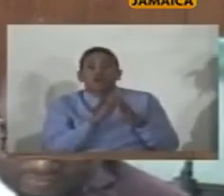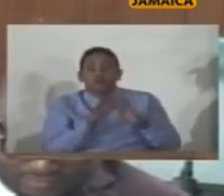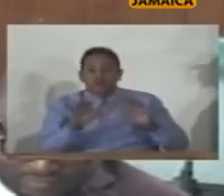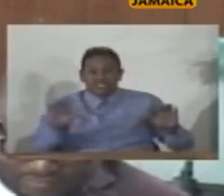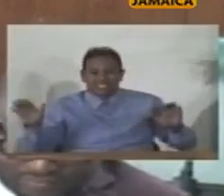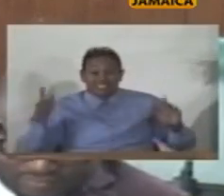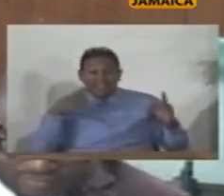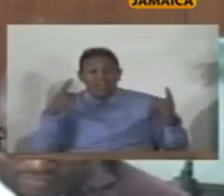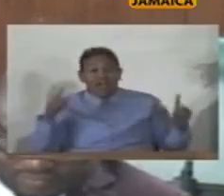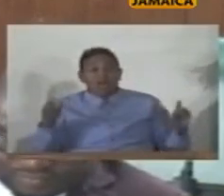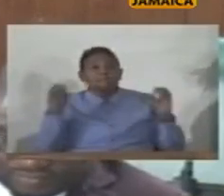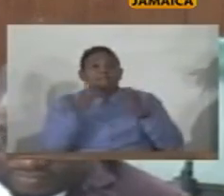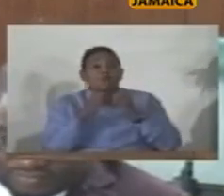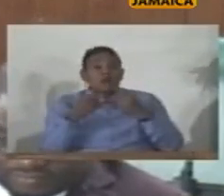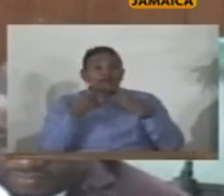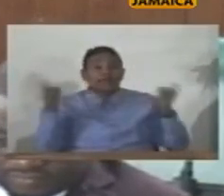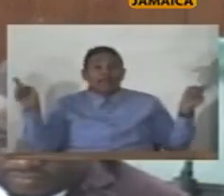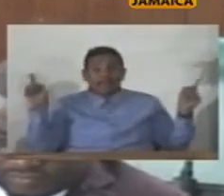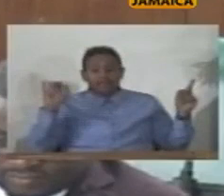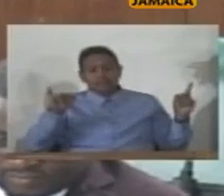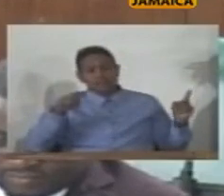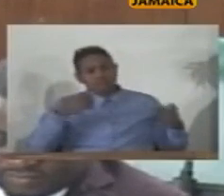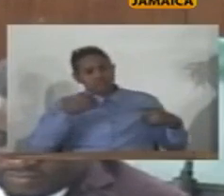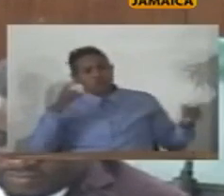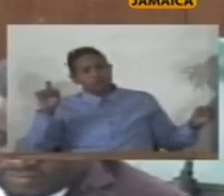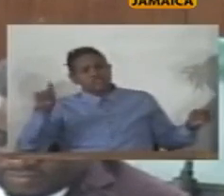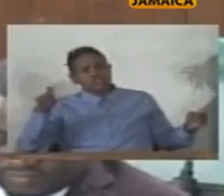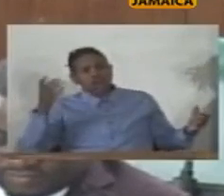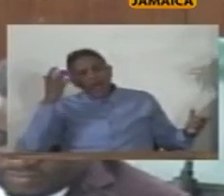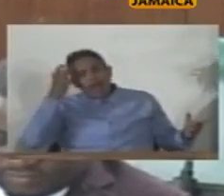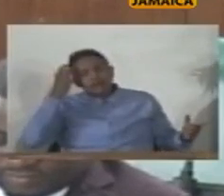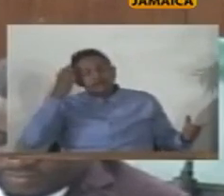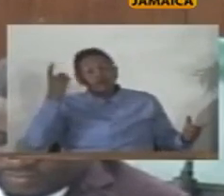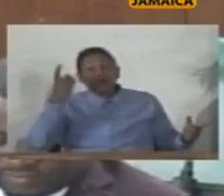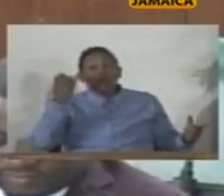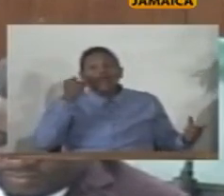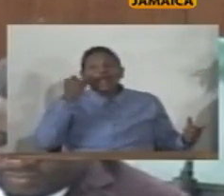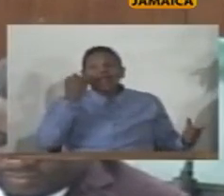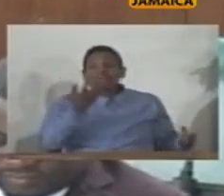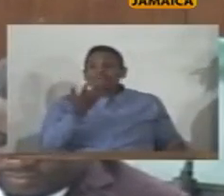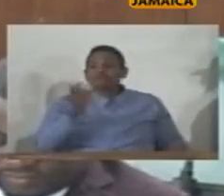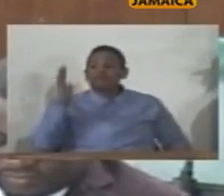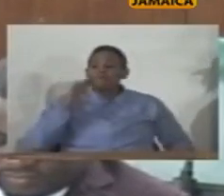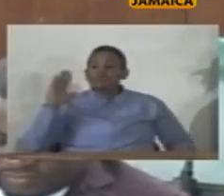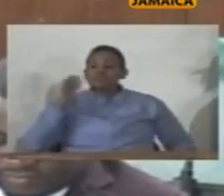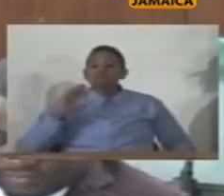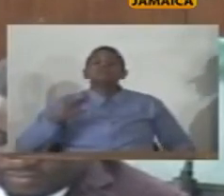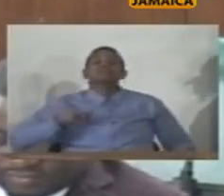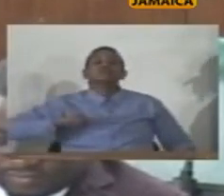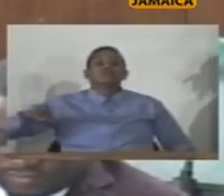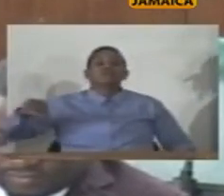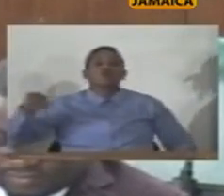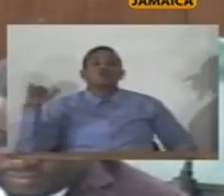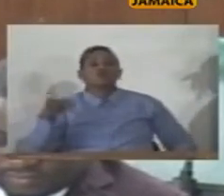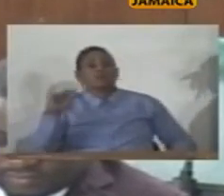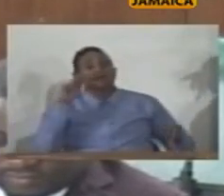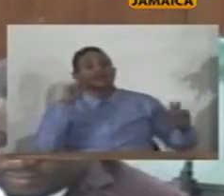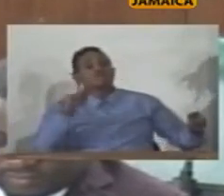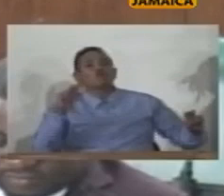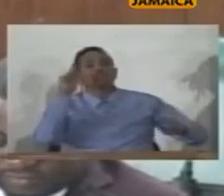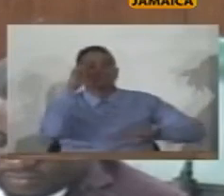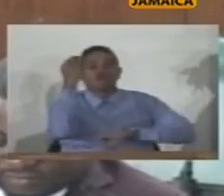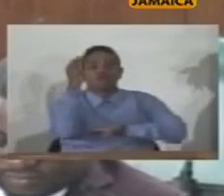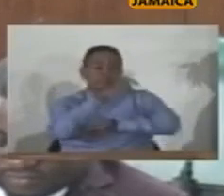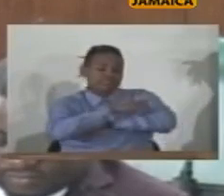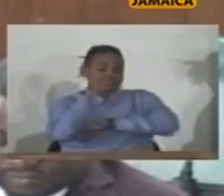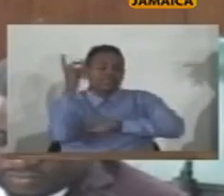and further declared that the proclamation shall, unless previously revoked, remain in force for 14